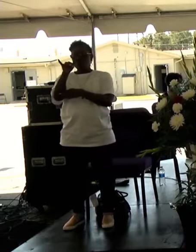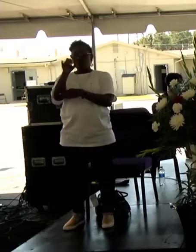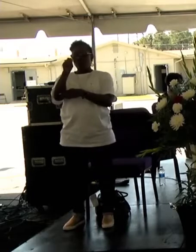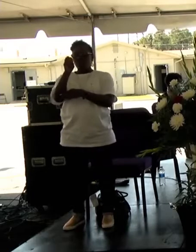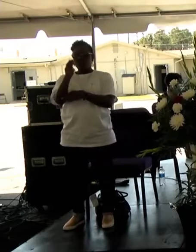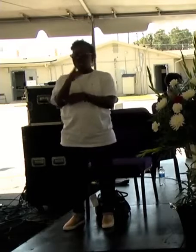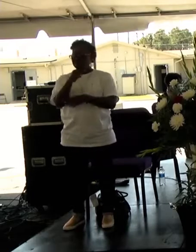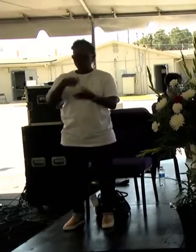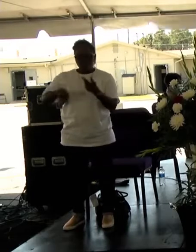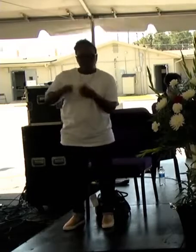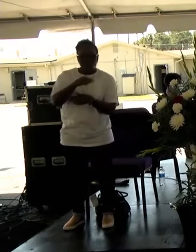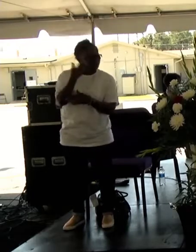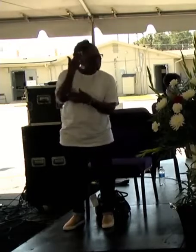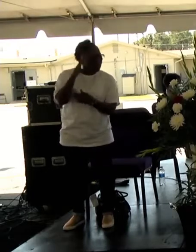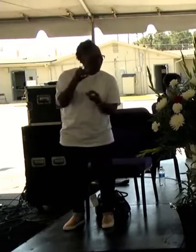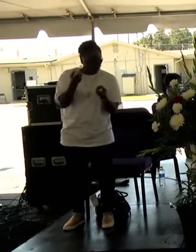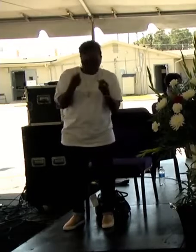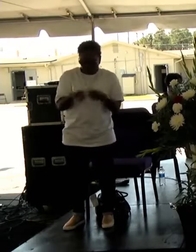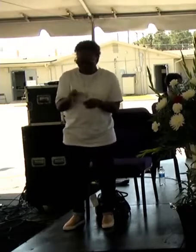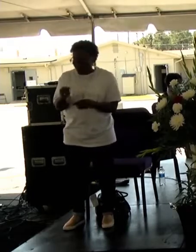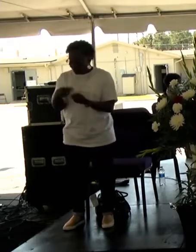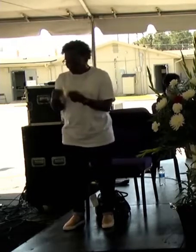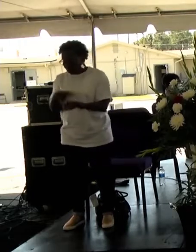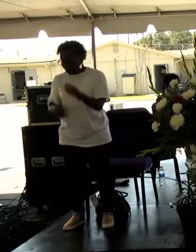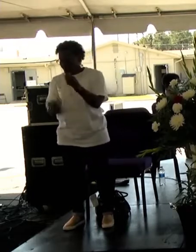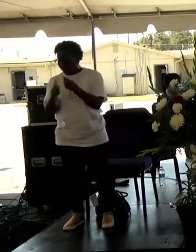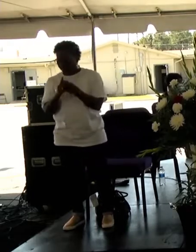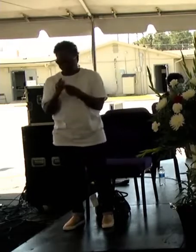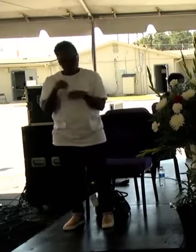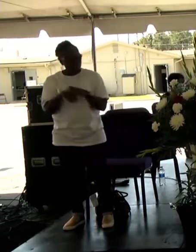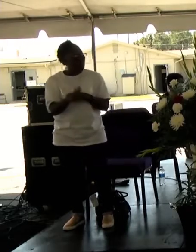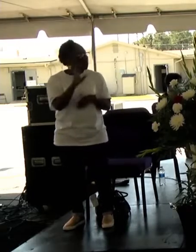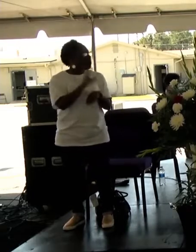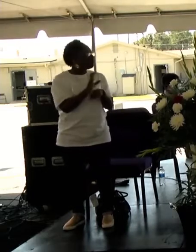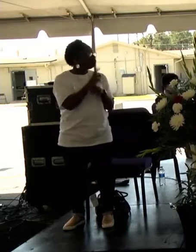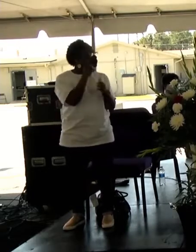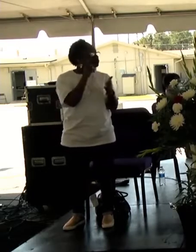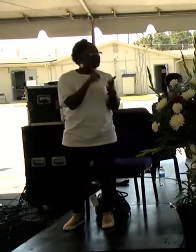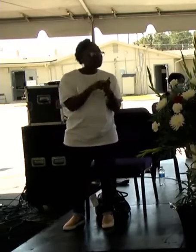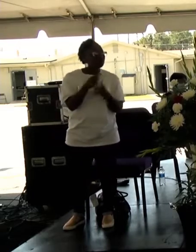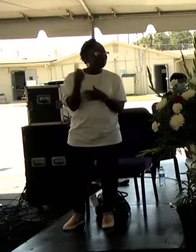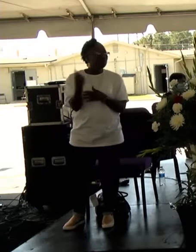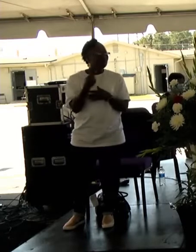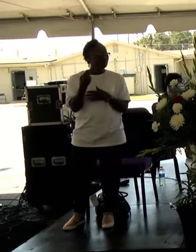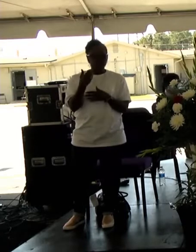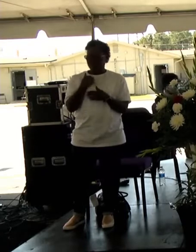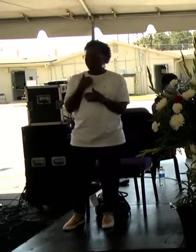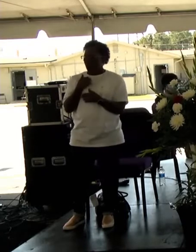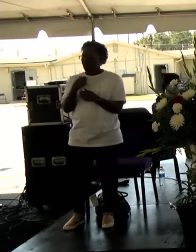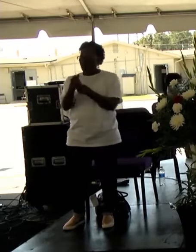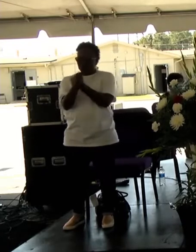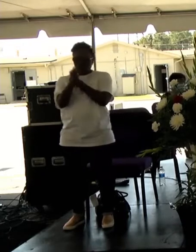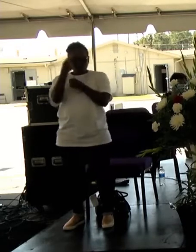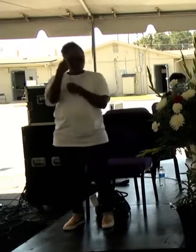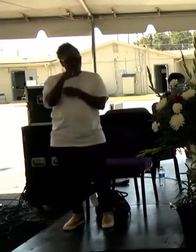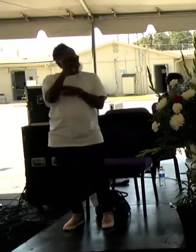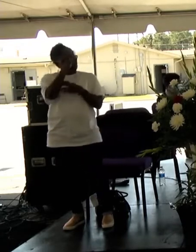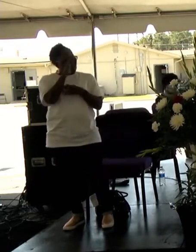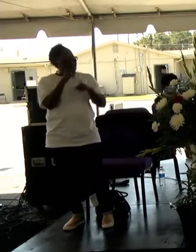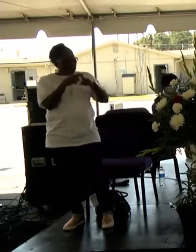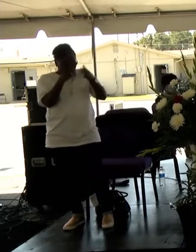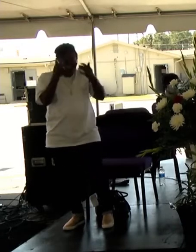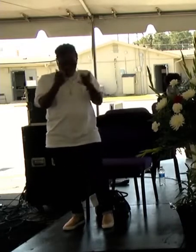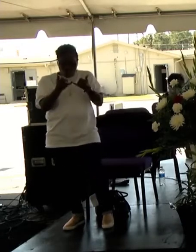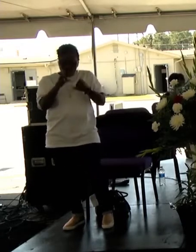stage, and we didn't know what was happening. So when she comes back in the church, notice this. She always had a passion for God, but her testimony